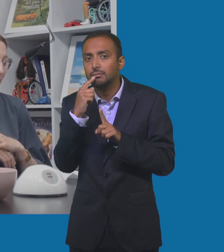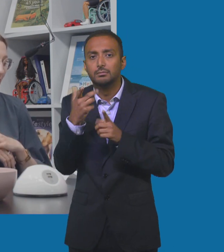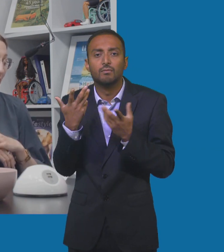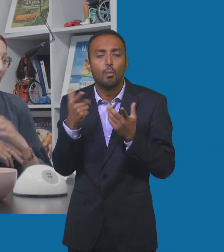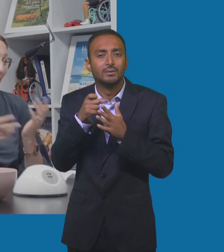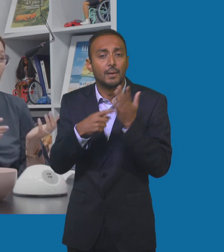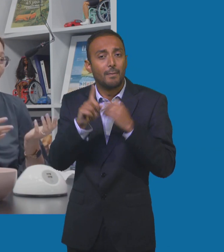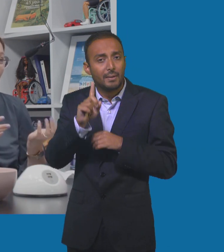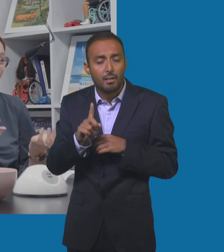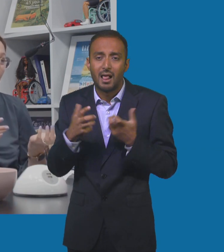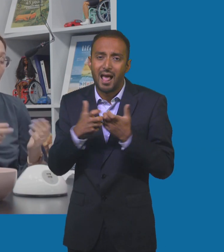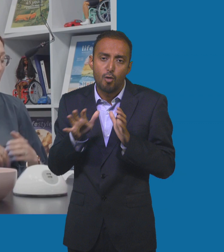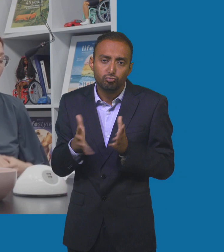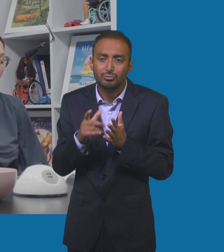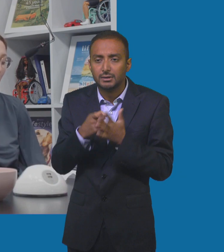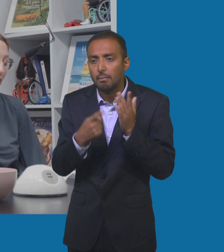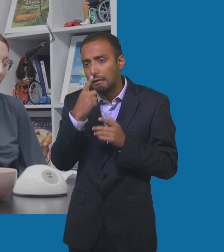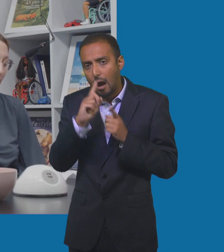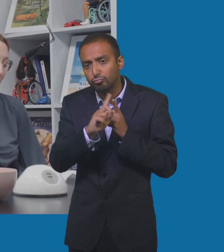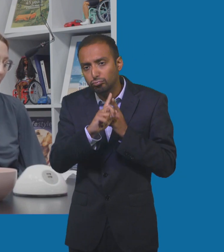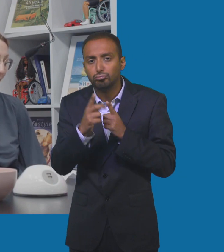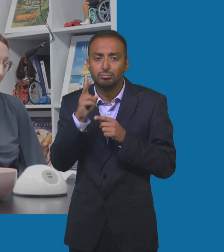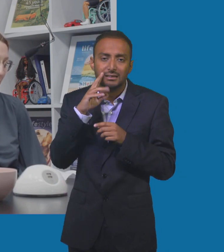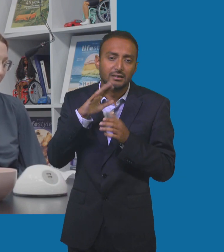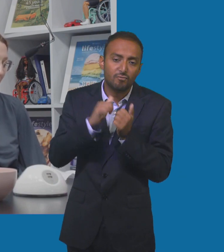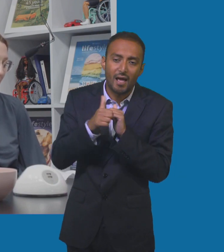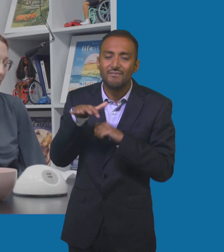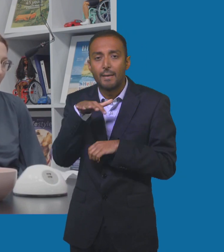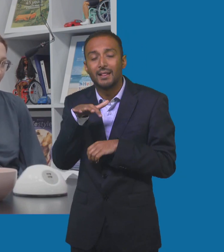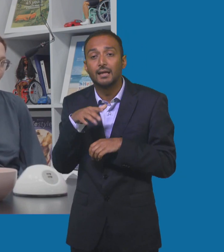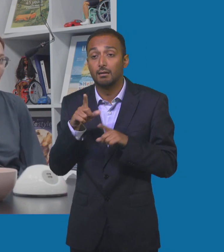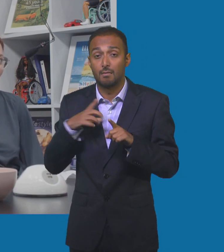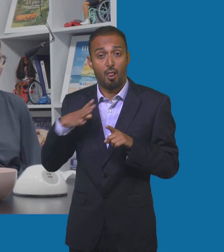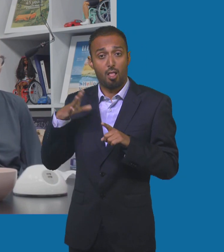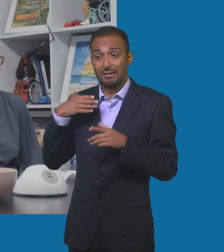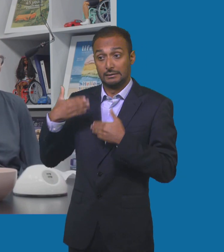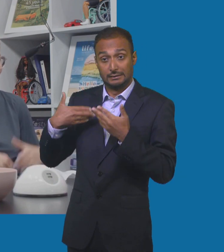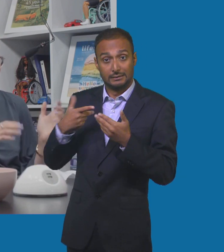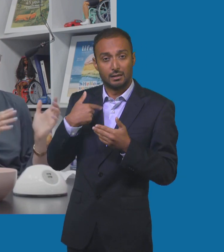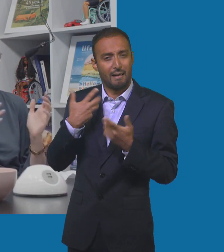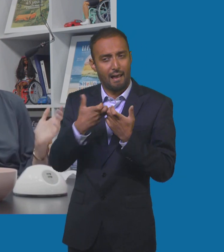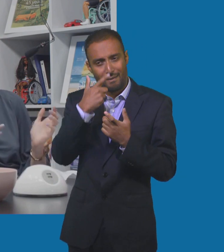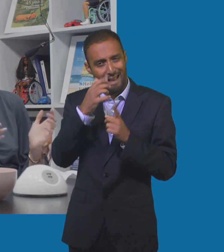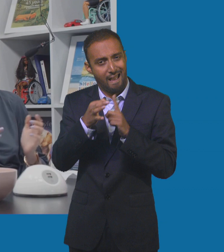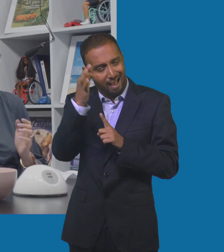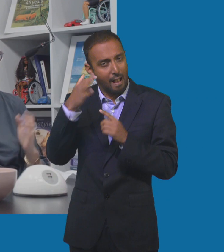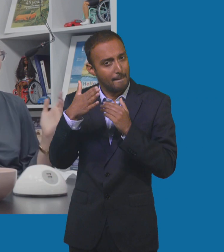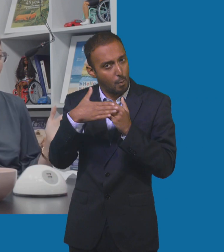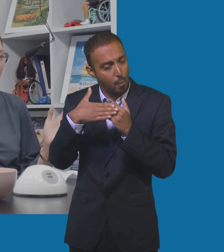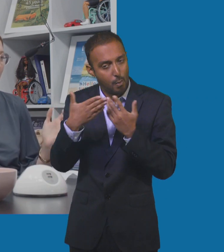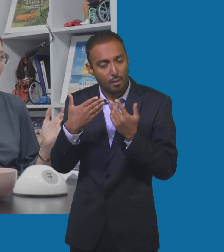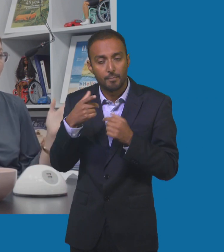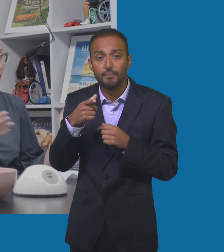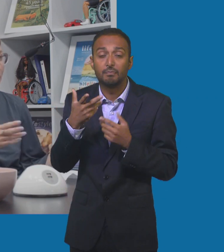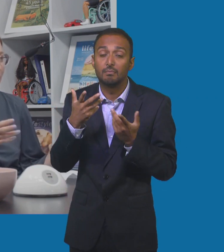see friends, and really expand and improve upon what we're already doing at Motability. On a day-to-day basis, that can look really different. So I